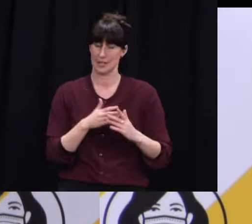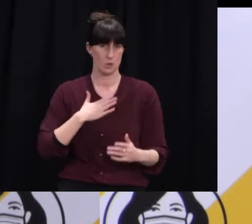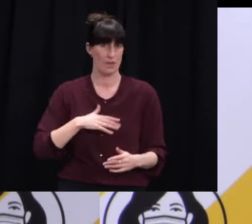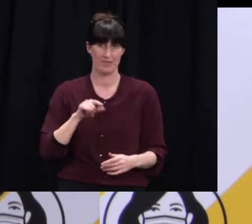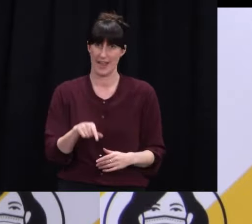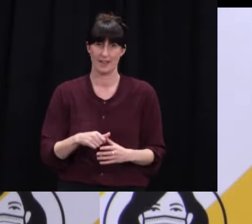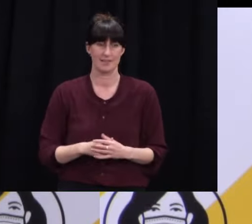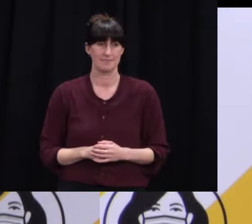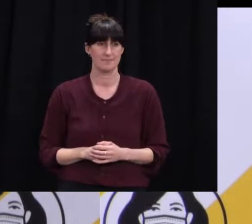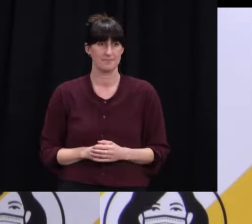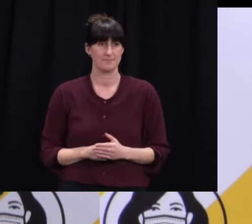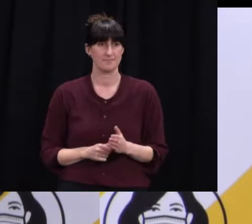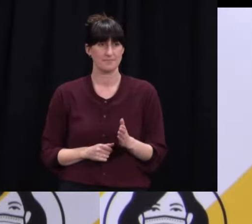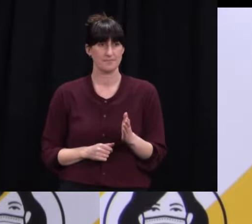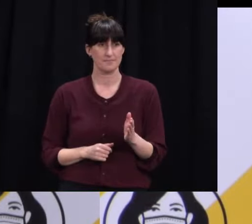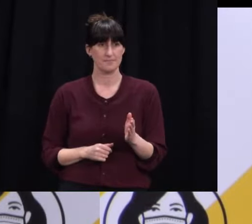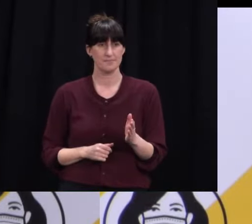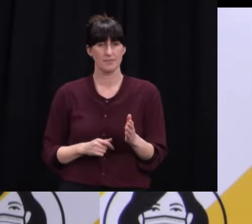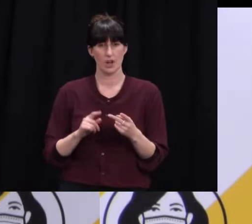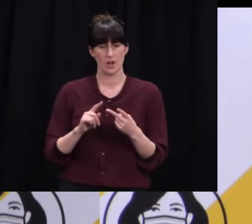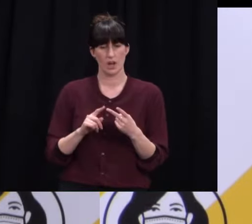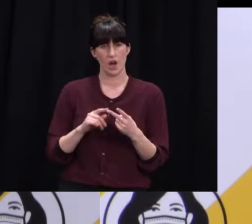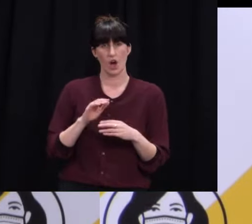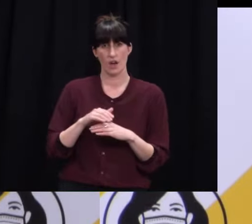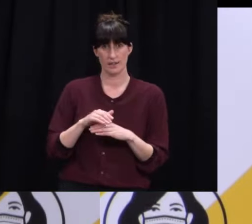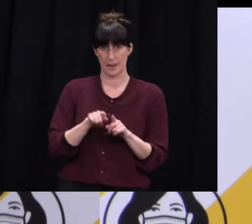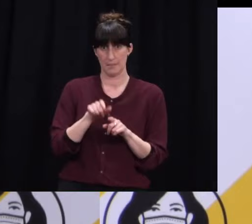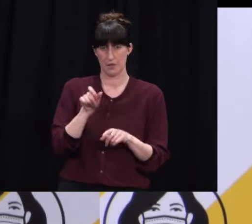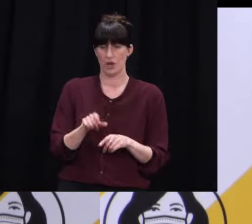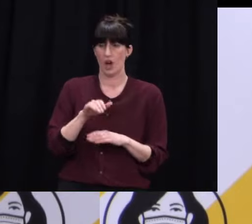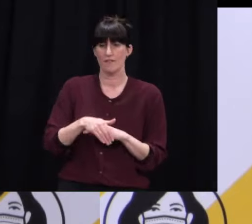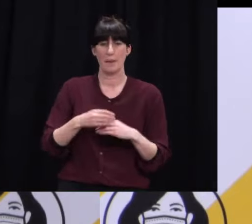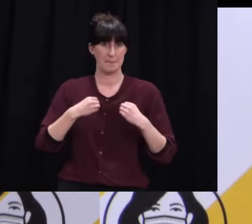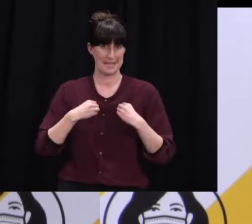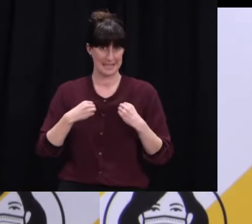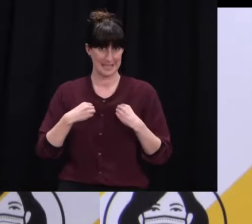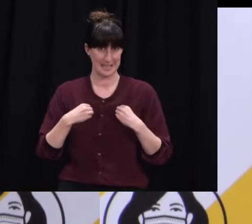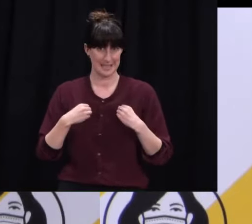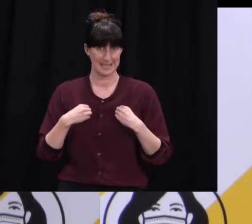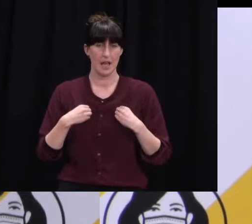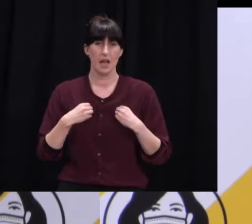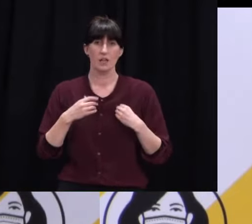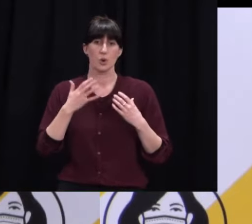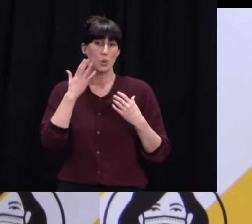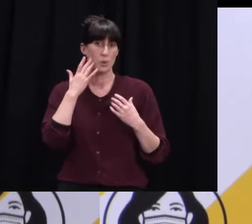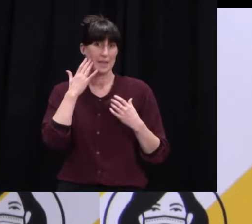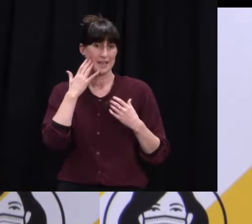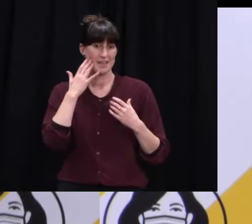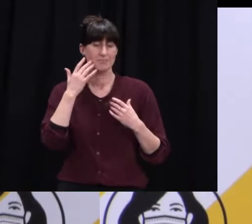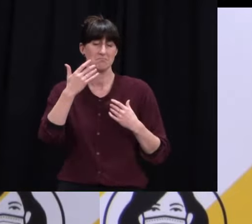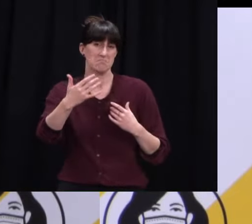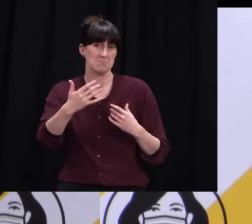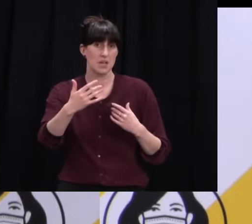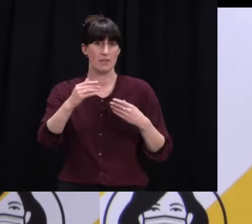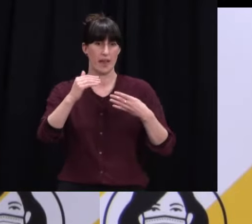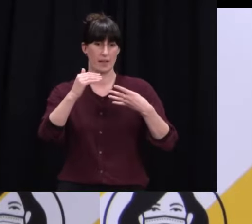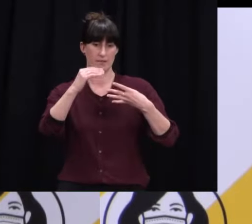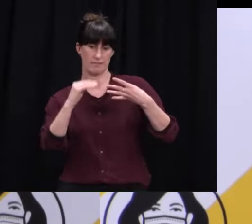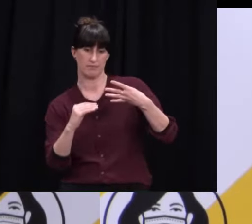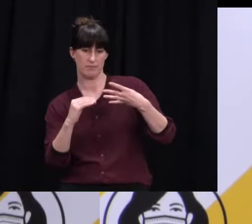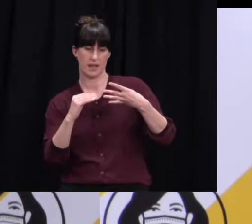what indication can you give to businesses of what lower alert levels will look like this time around? For example, will level 3 be more or